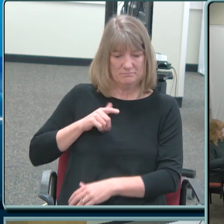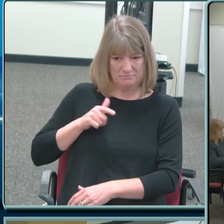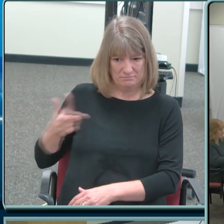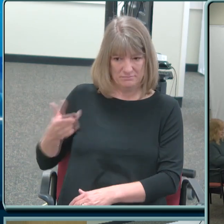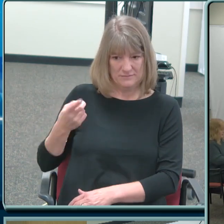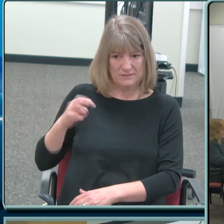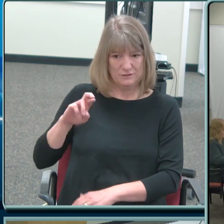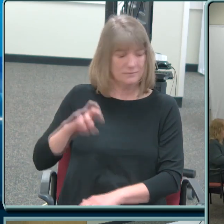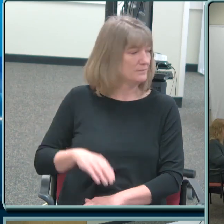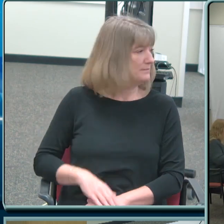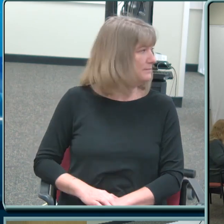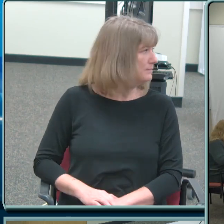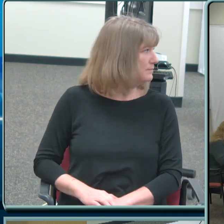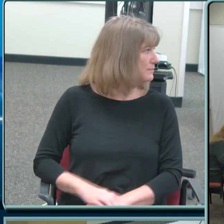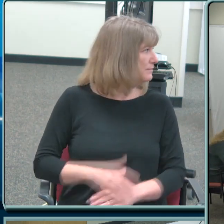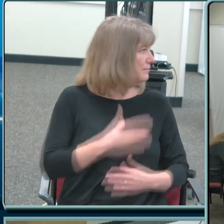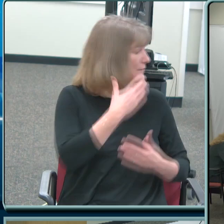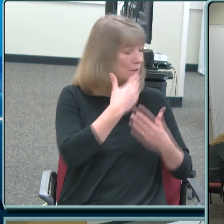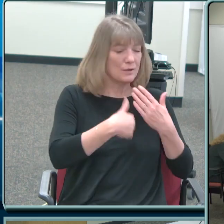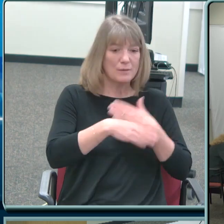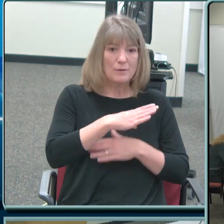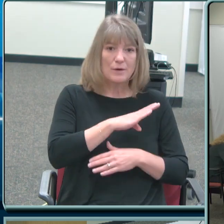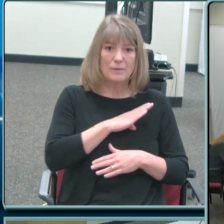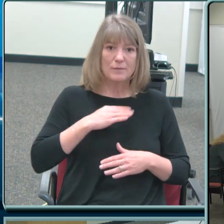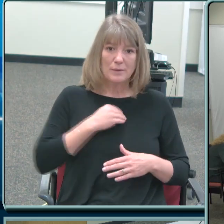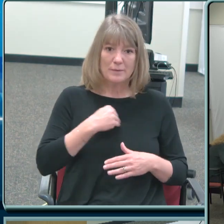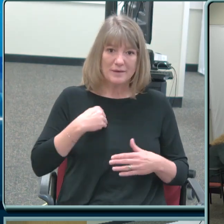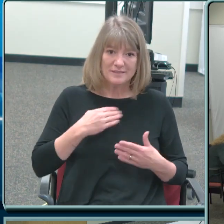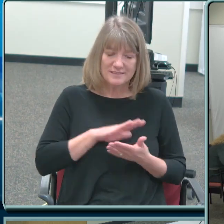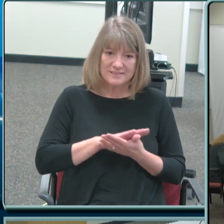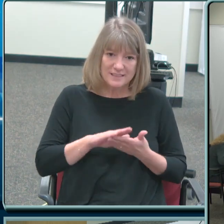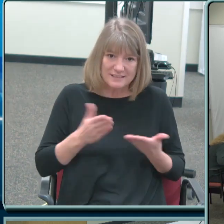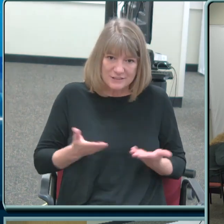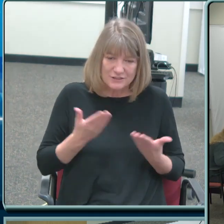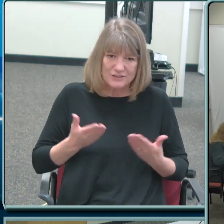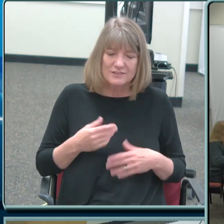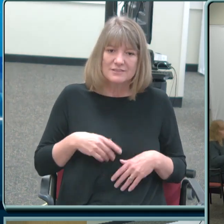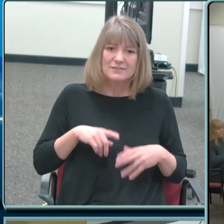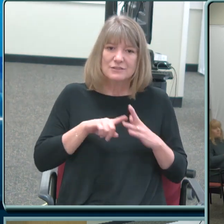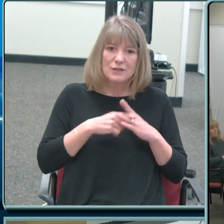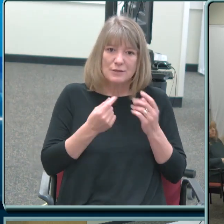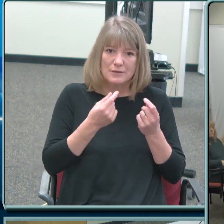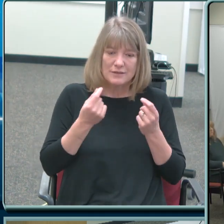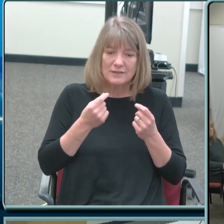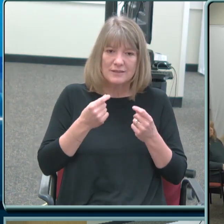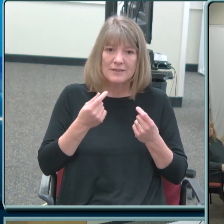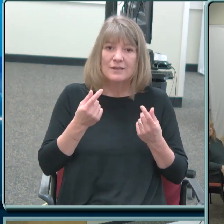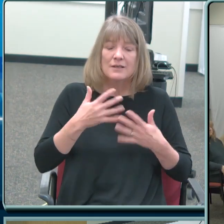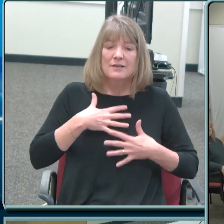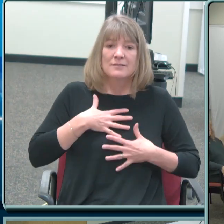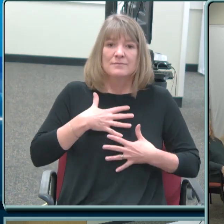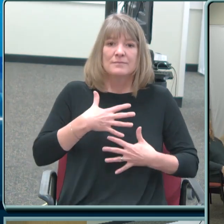Okay, is this working? Great. Good morning, board members. Nice to be with you today. So let's start by taking a big breath in